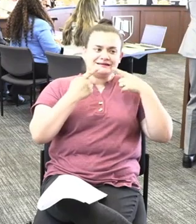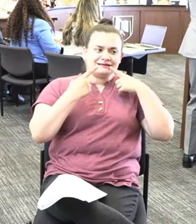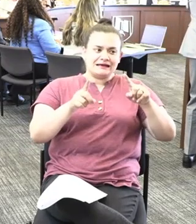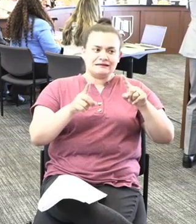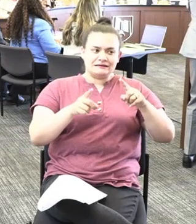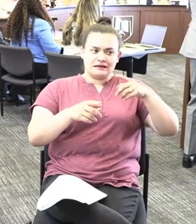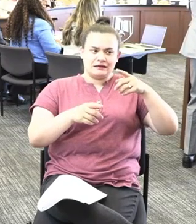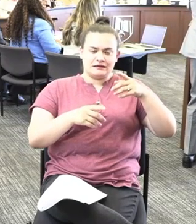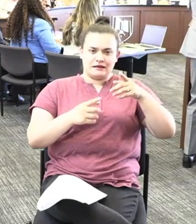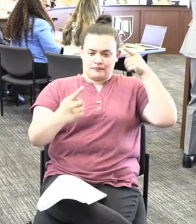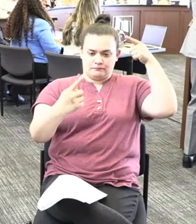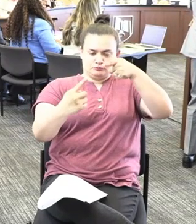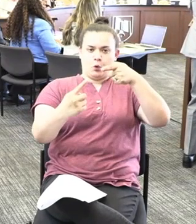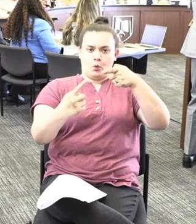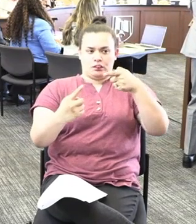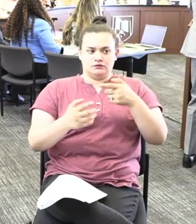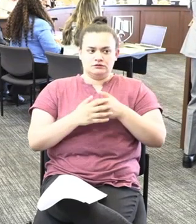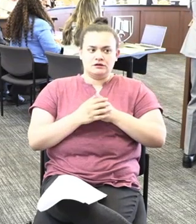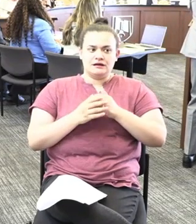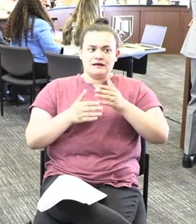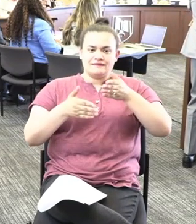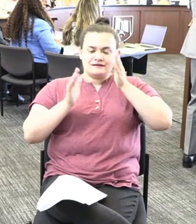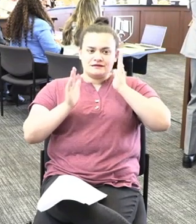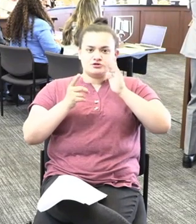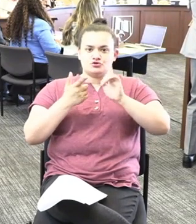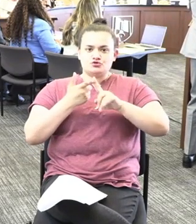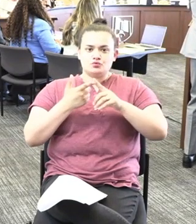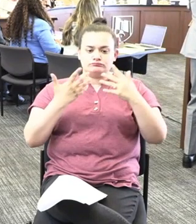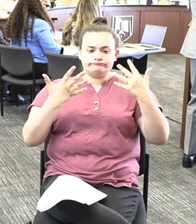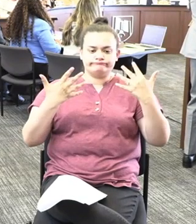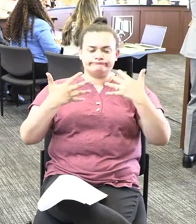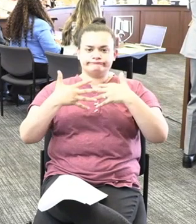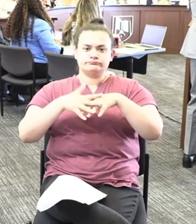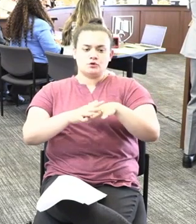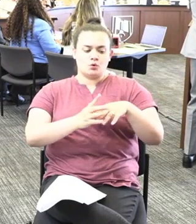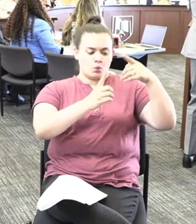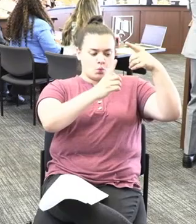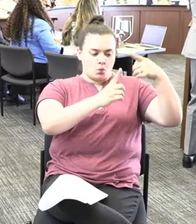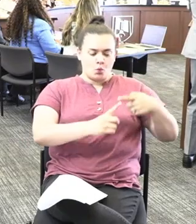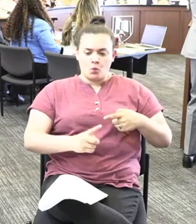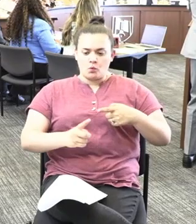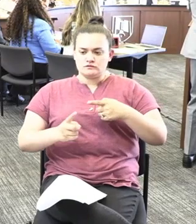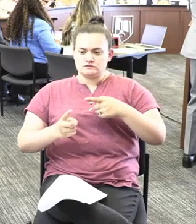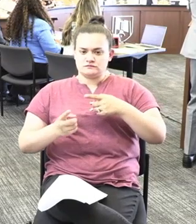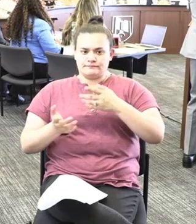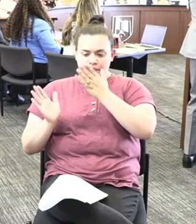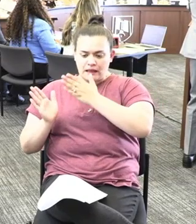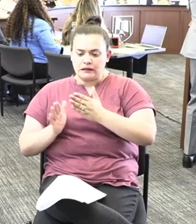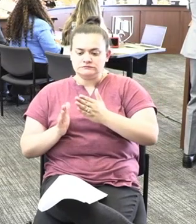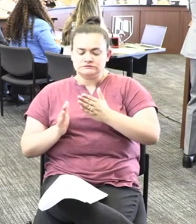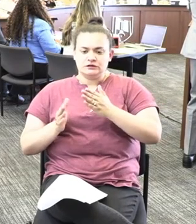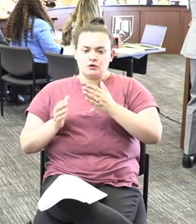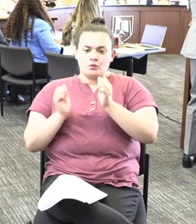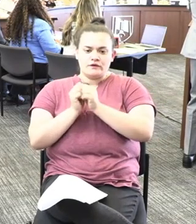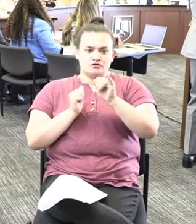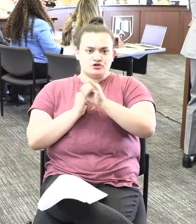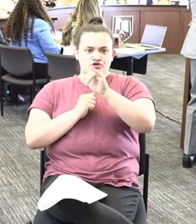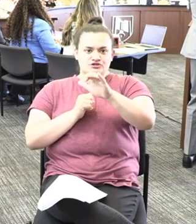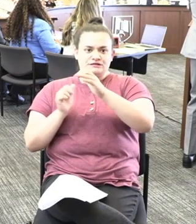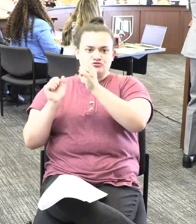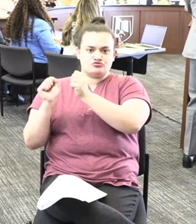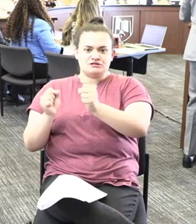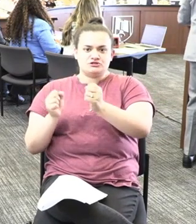work. The attention to aligning SEM's goals, objectives, and initiatives with JJC's strategic plan and